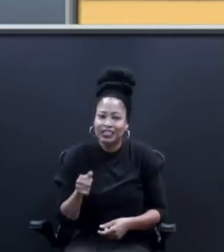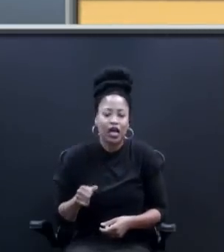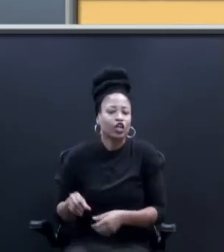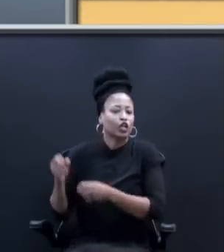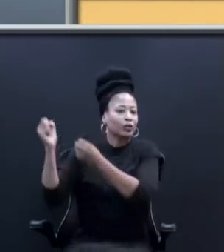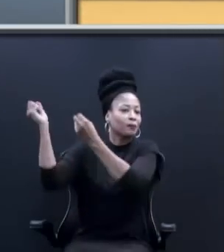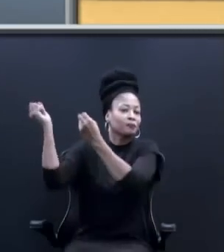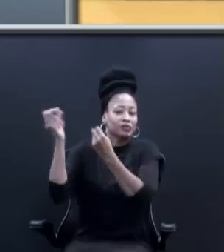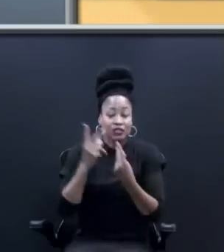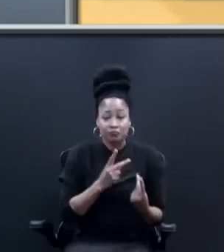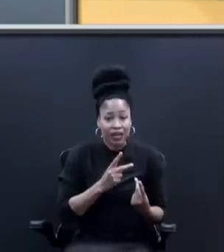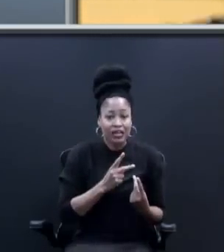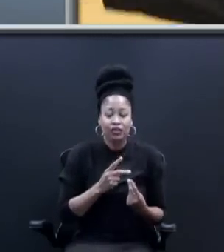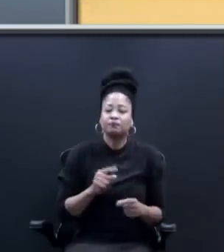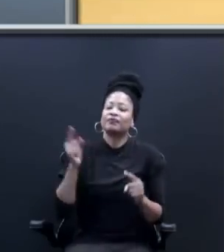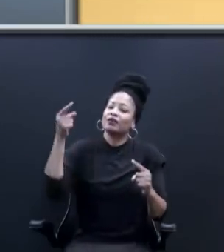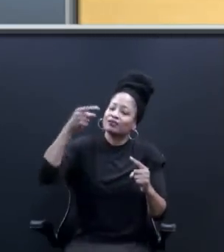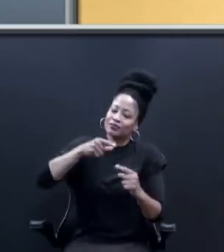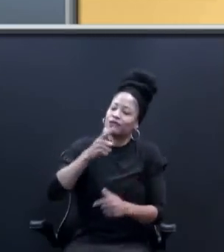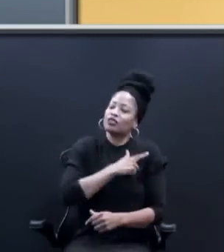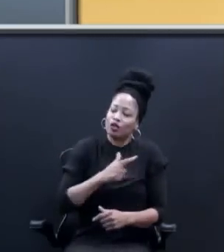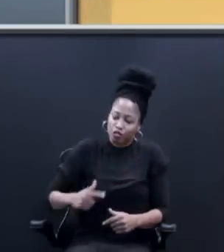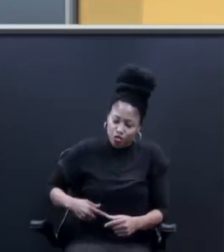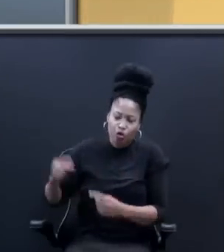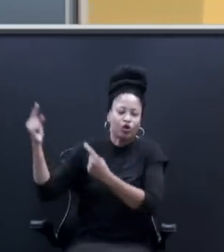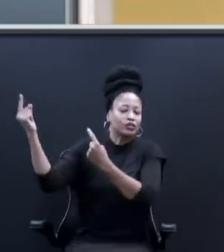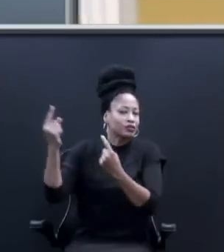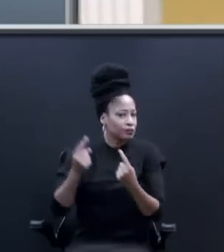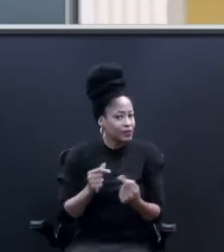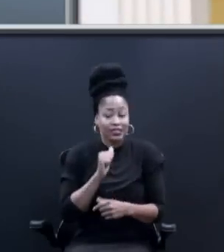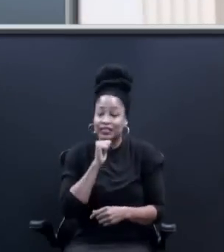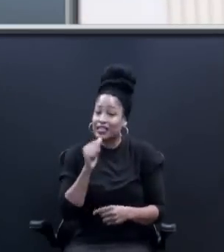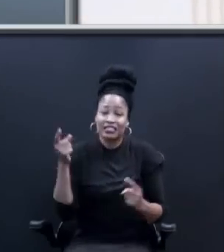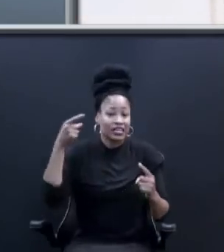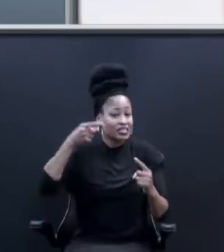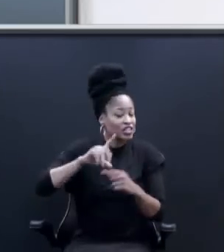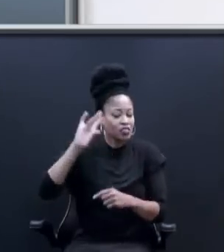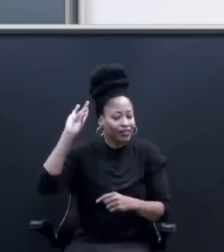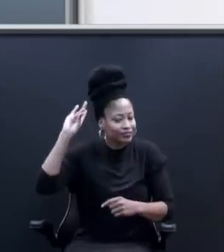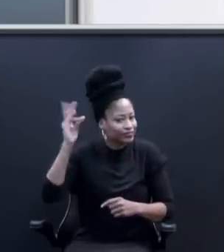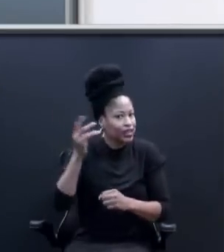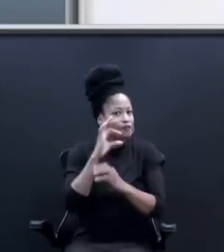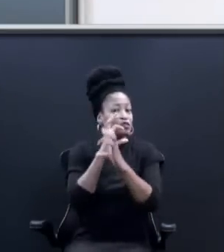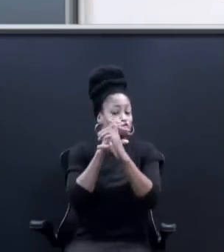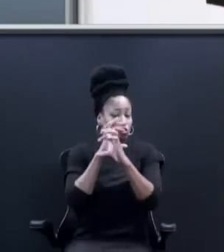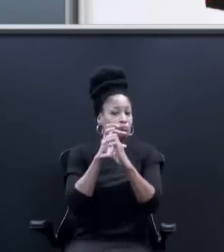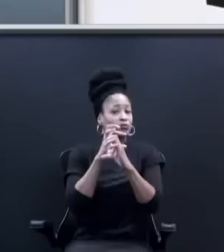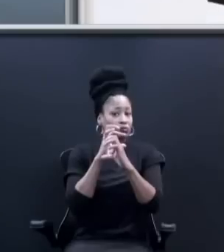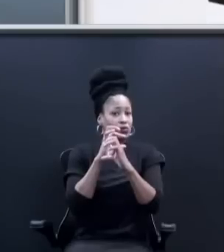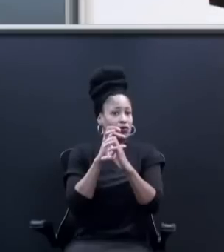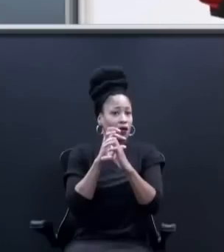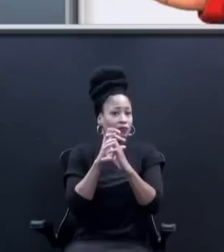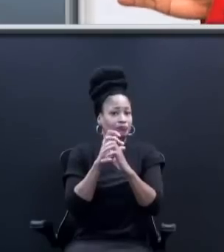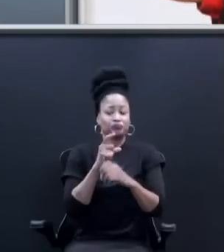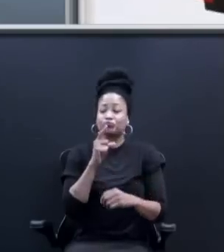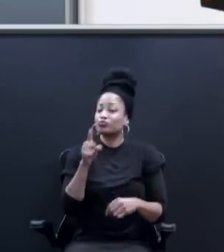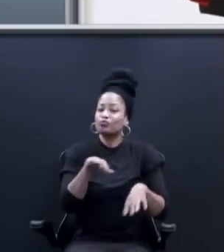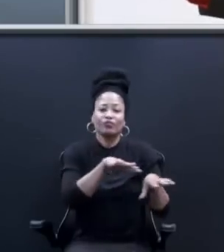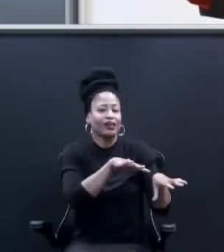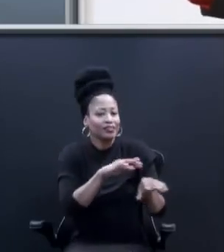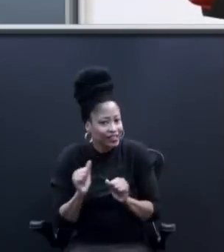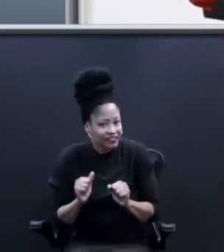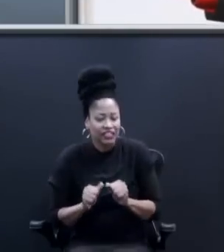Lord comes, and that ain't going to be until that seventh trumpet. That's when he's going to send and start together Israel. And you ain't leaving here a day